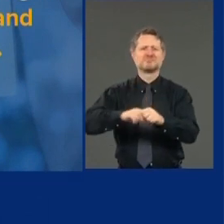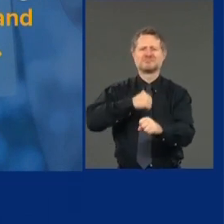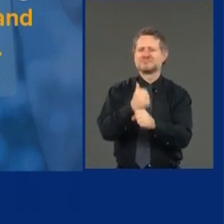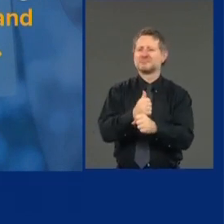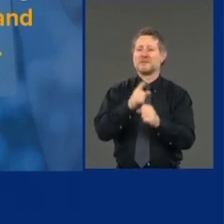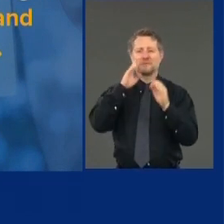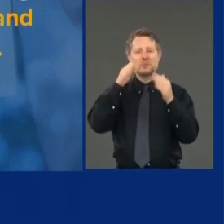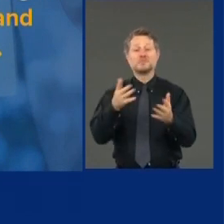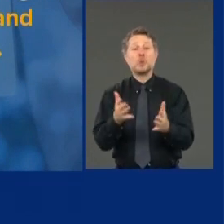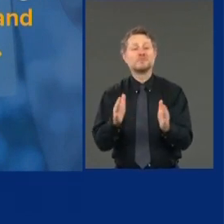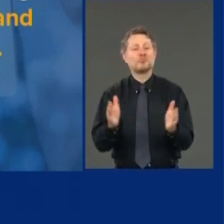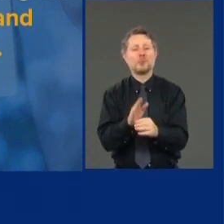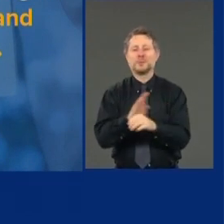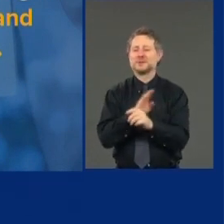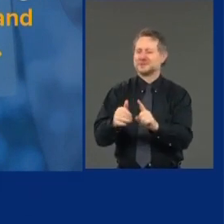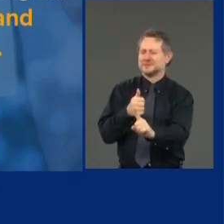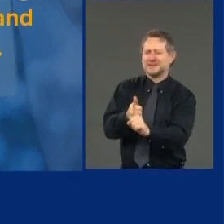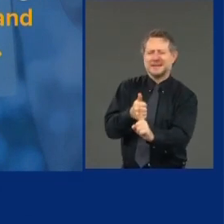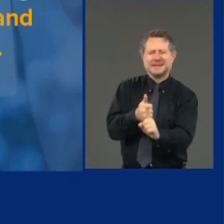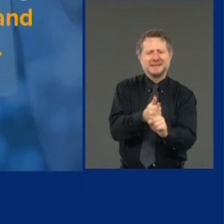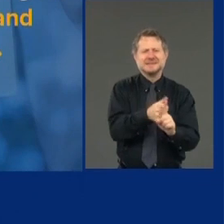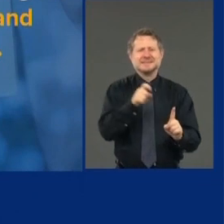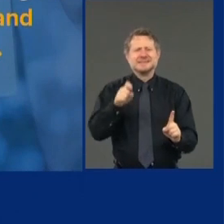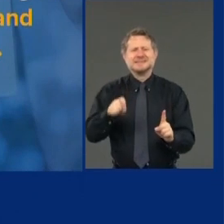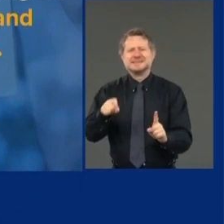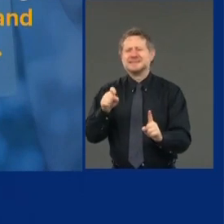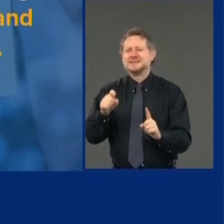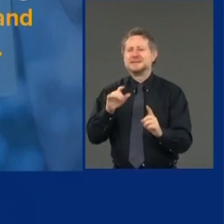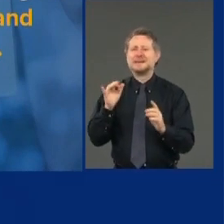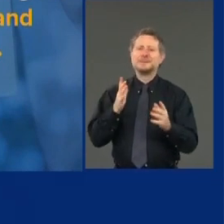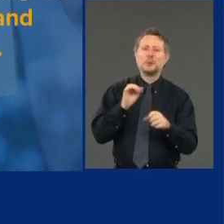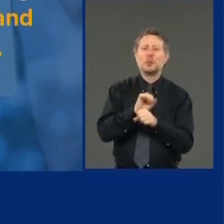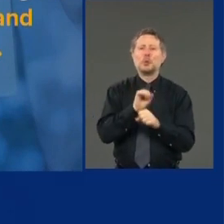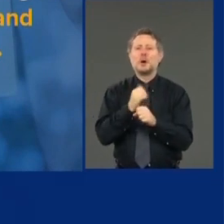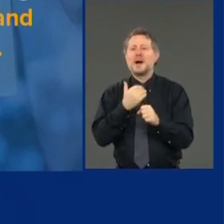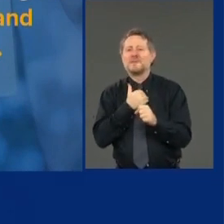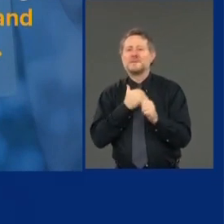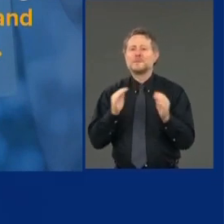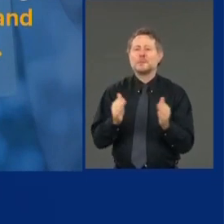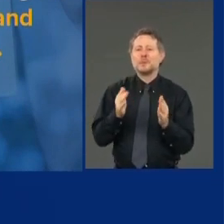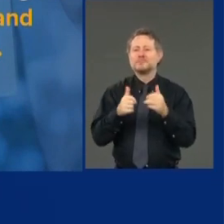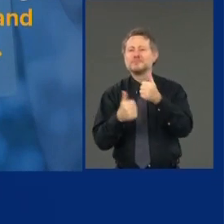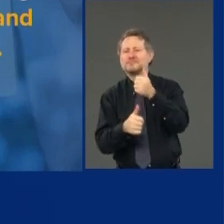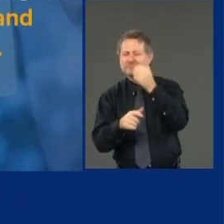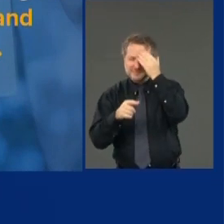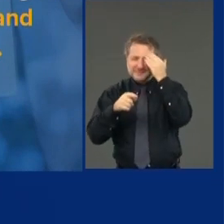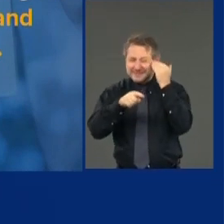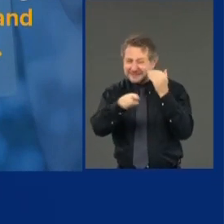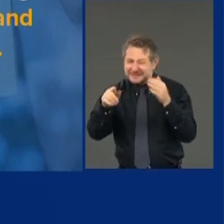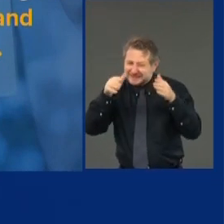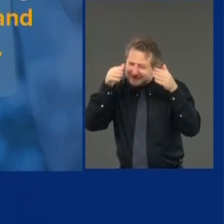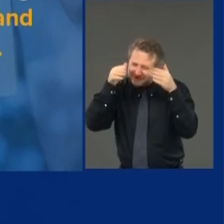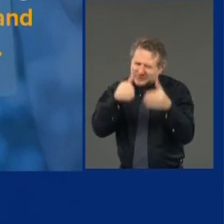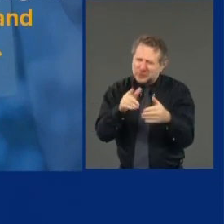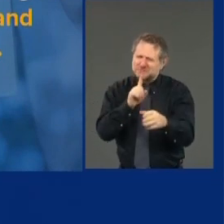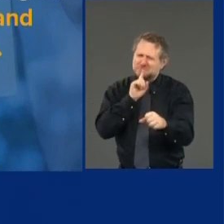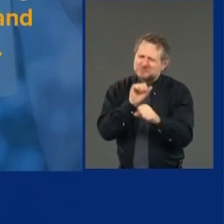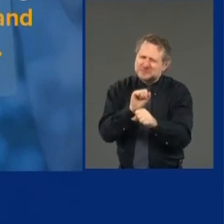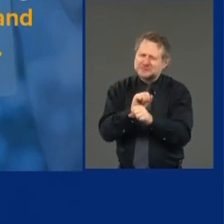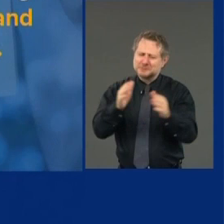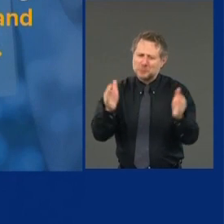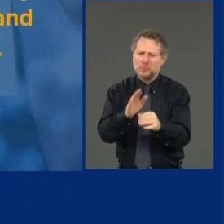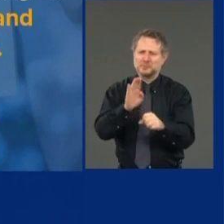business has what many could consider large businesses, but we're going to focus on true small businesses, 20